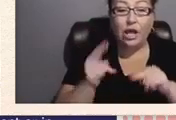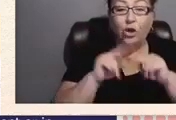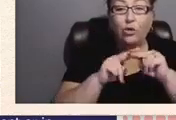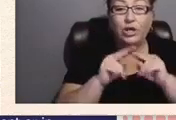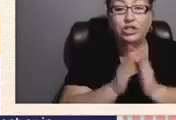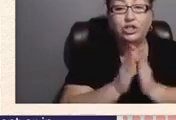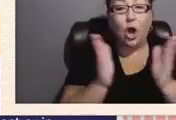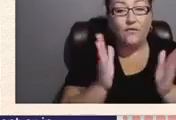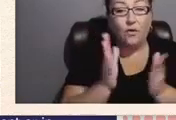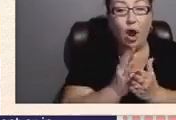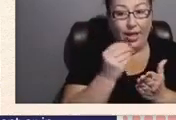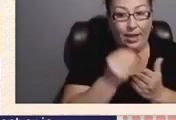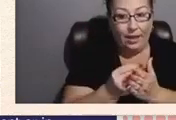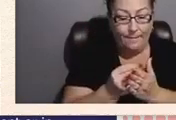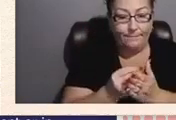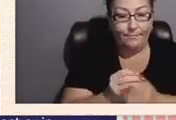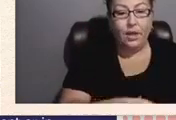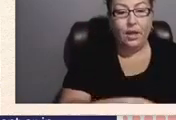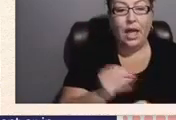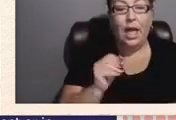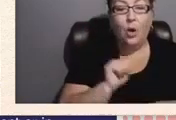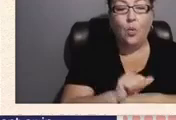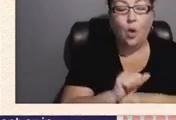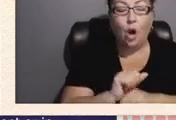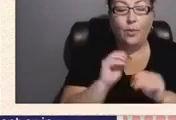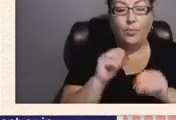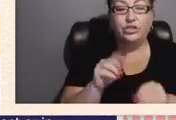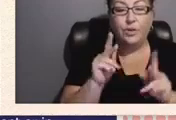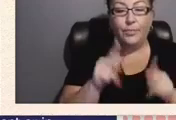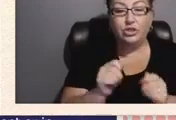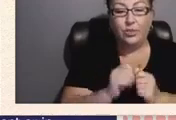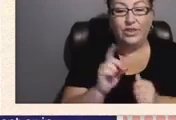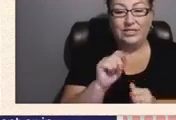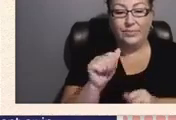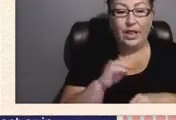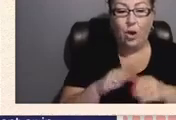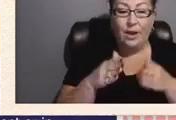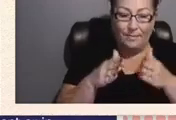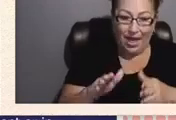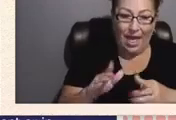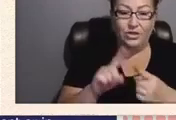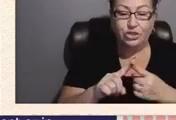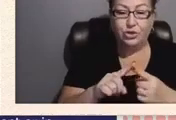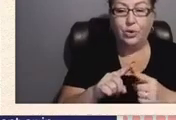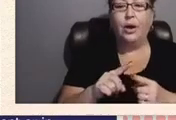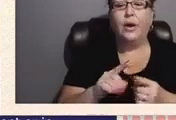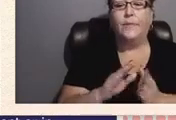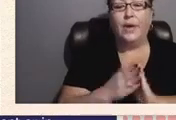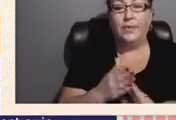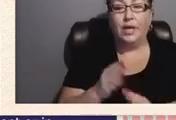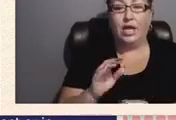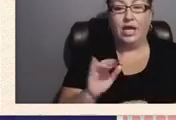income. And work puts a person with a disability on a path to being an insured worker.